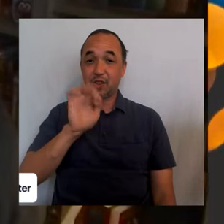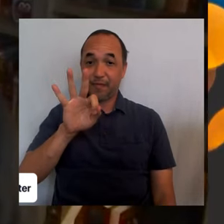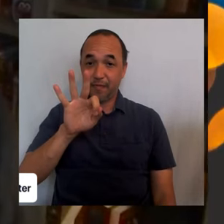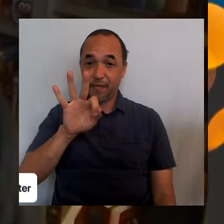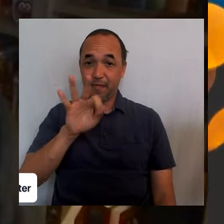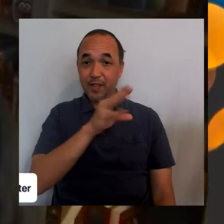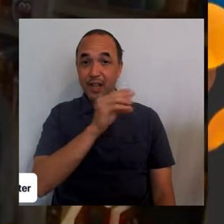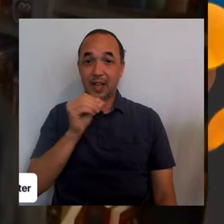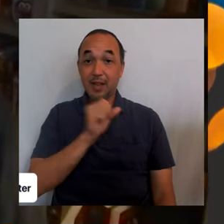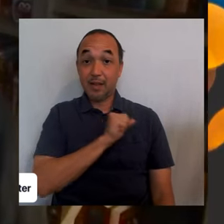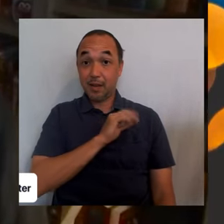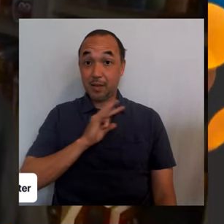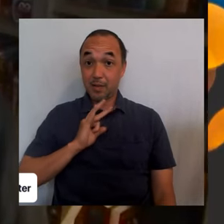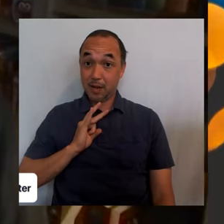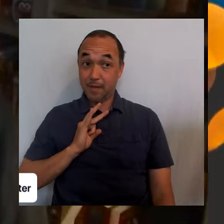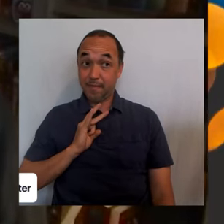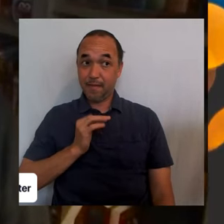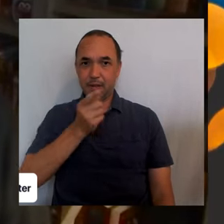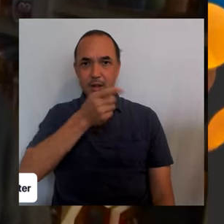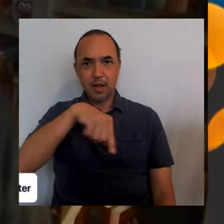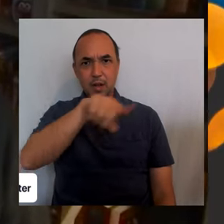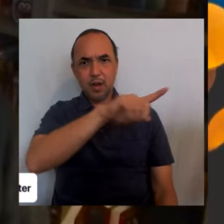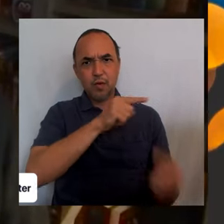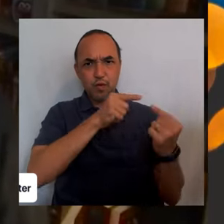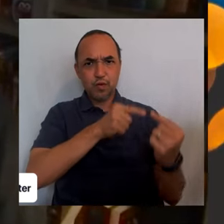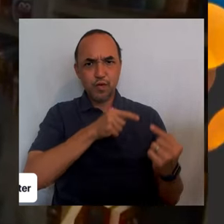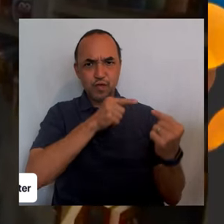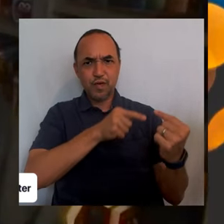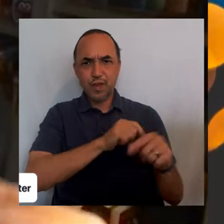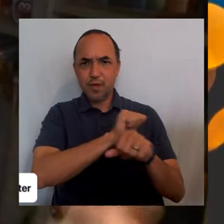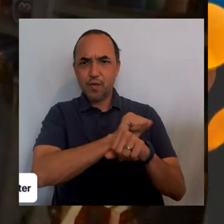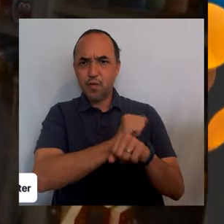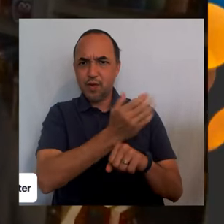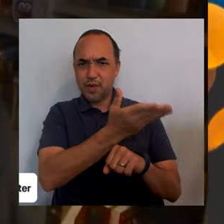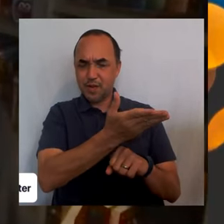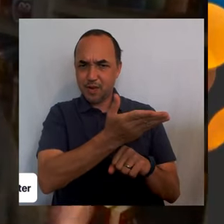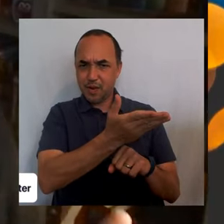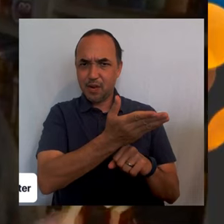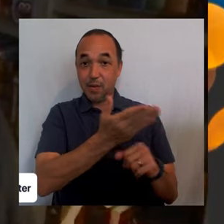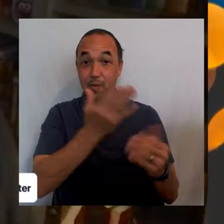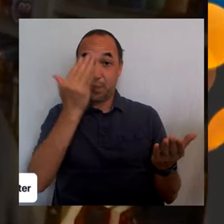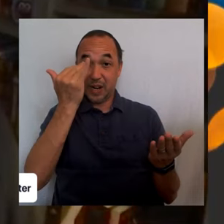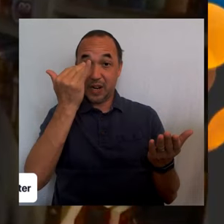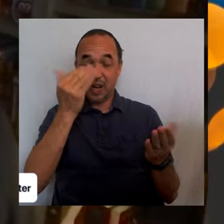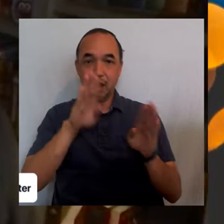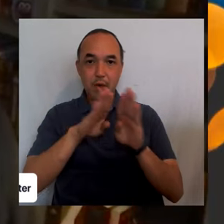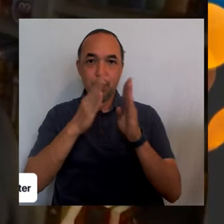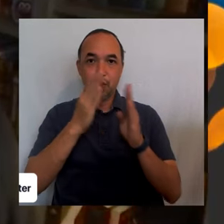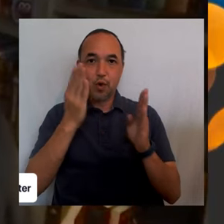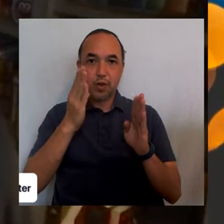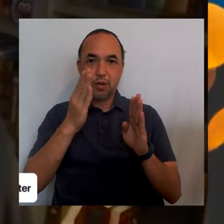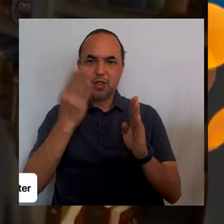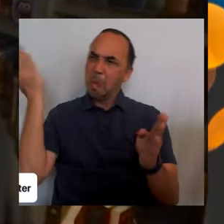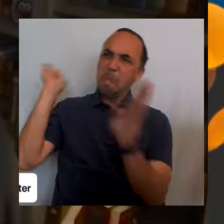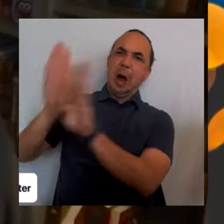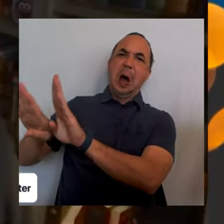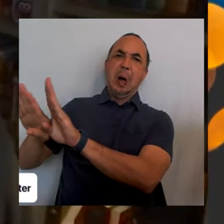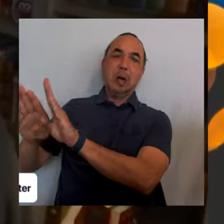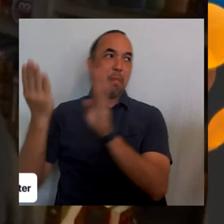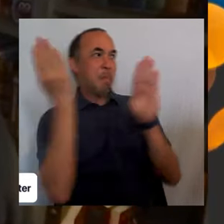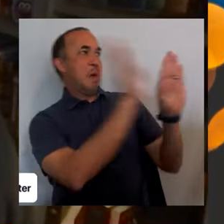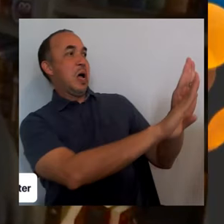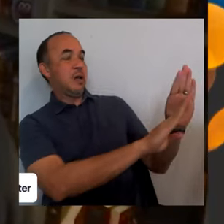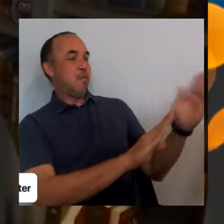staff were having a hard time working there. Things were moving, doors were being slammed on